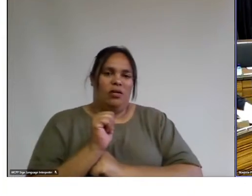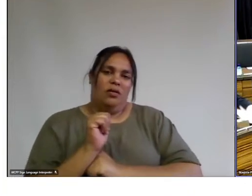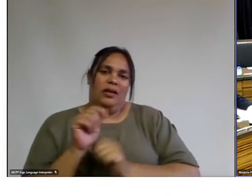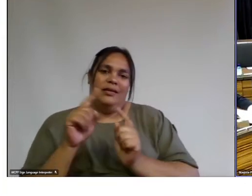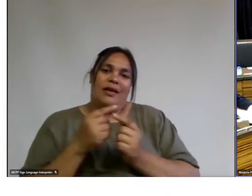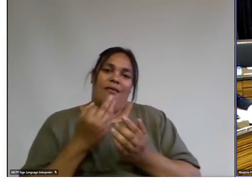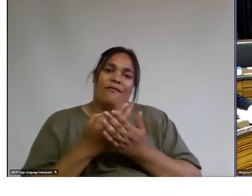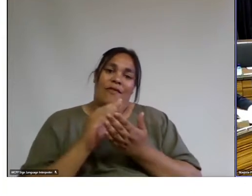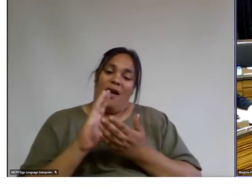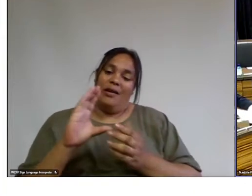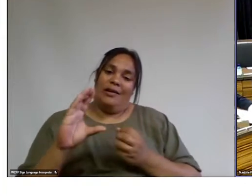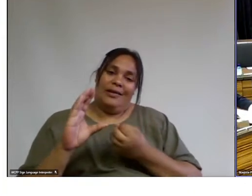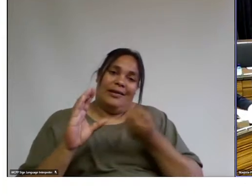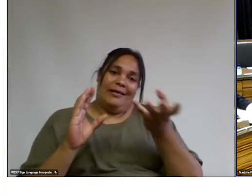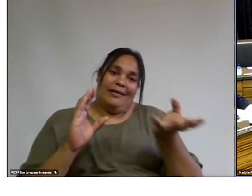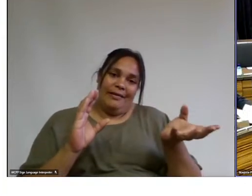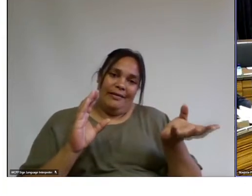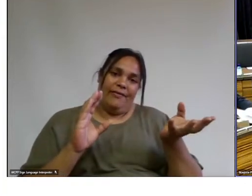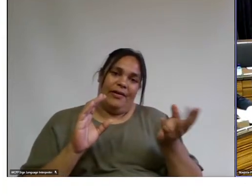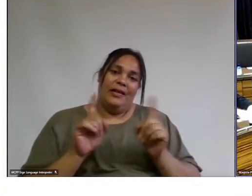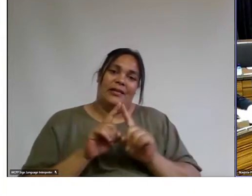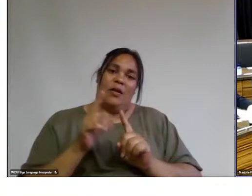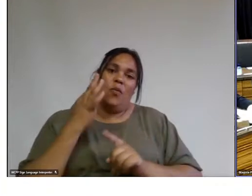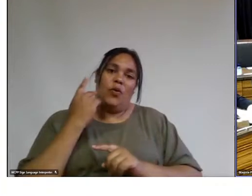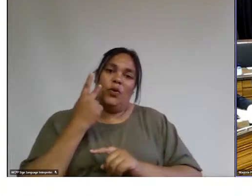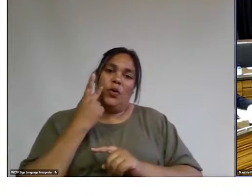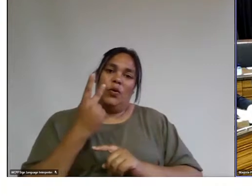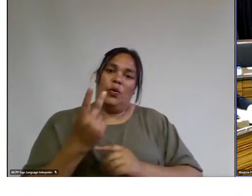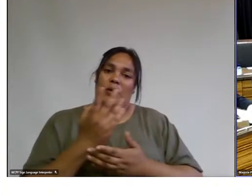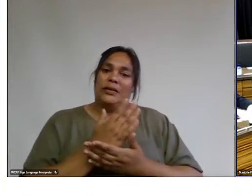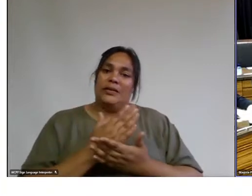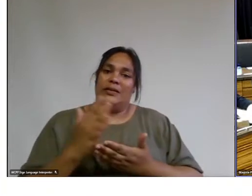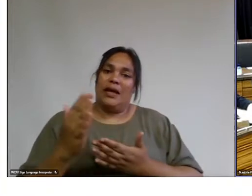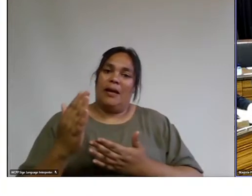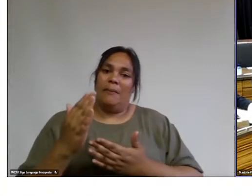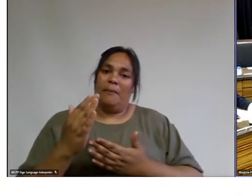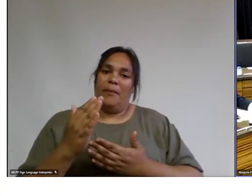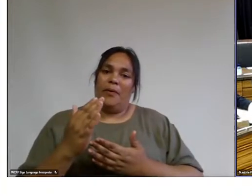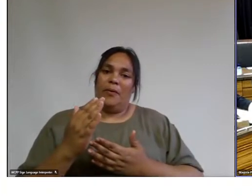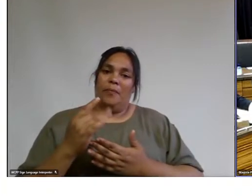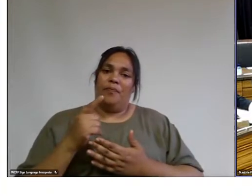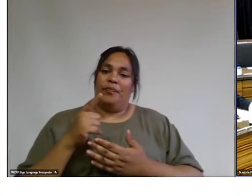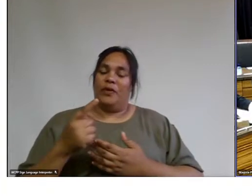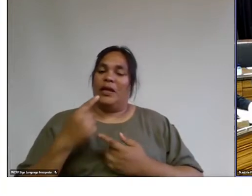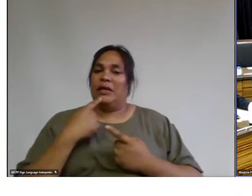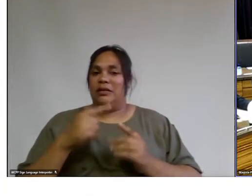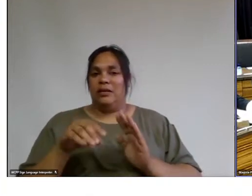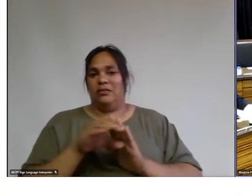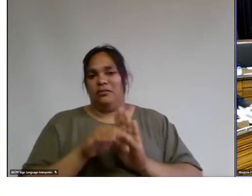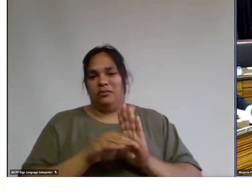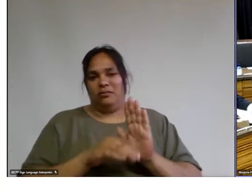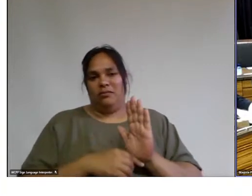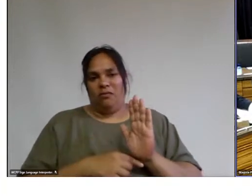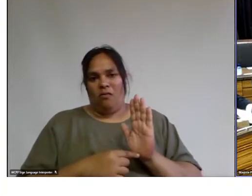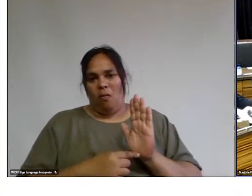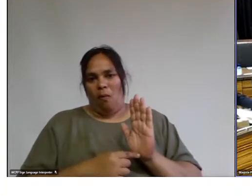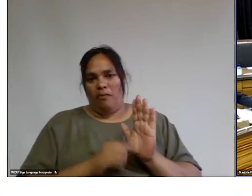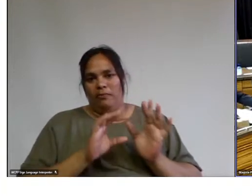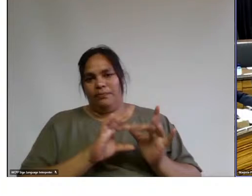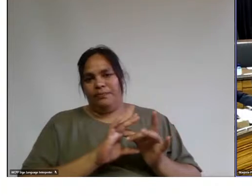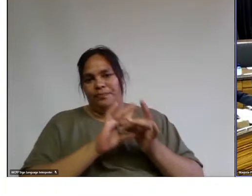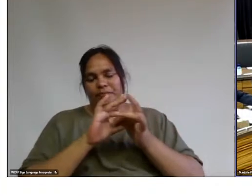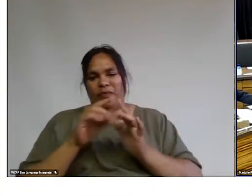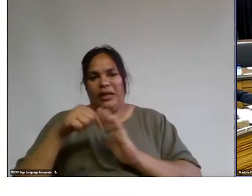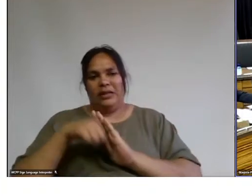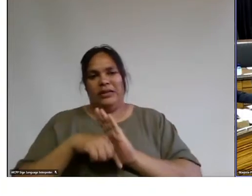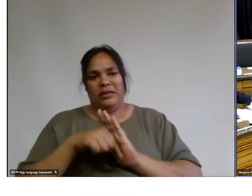funding is given there. Now, when we look at some of these increases that have been mentioned, and Mr. Eli can speak more to the